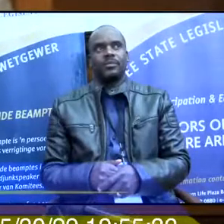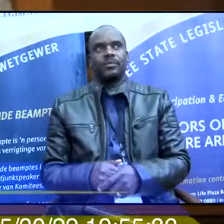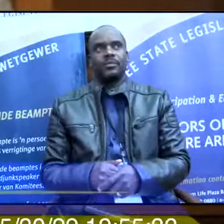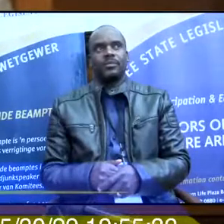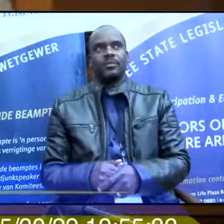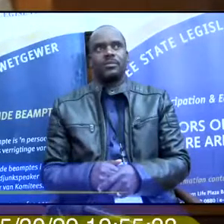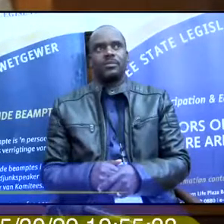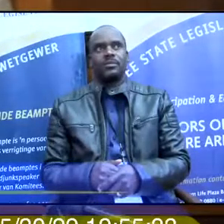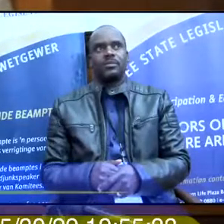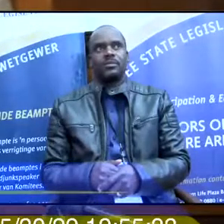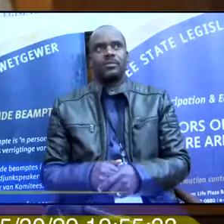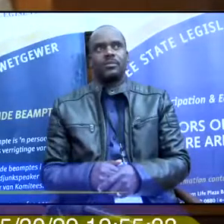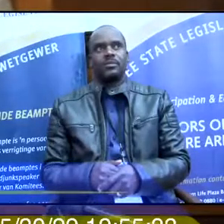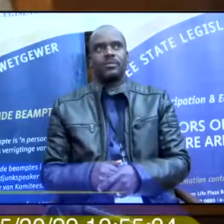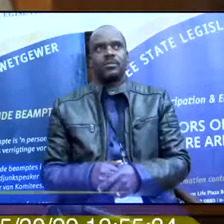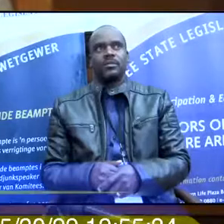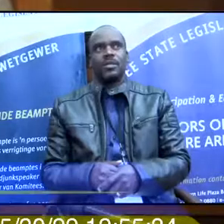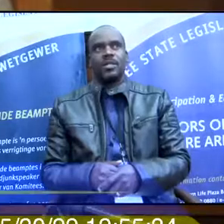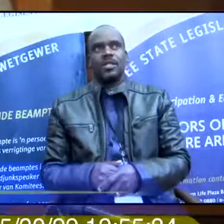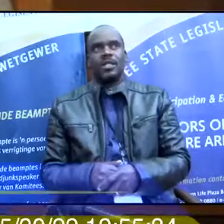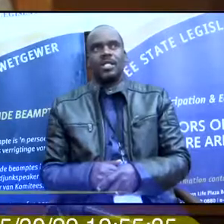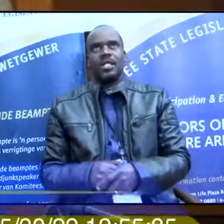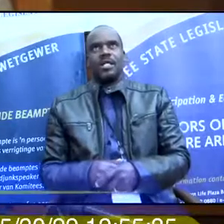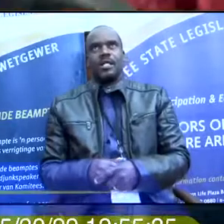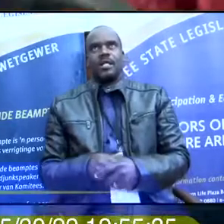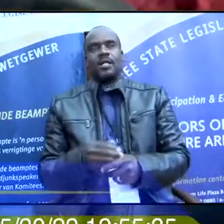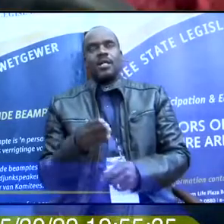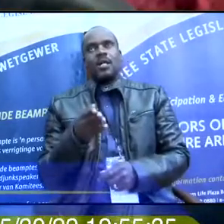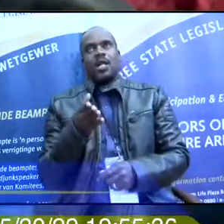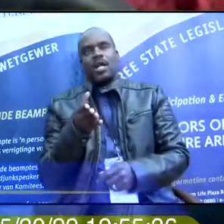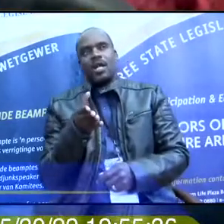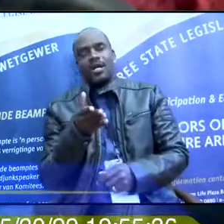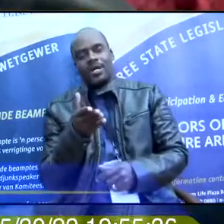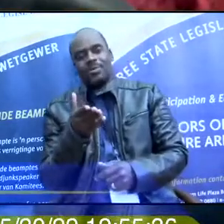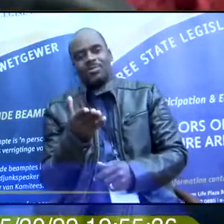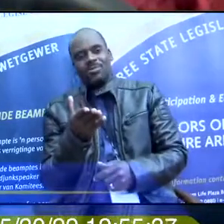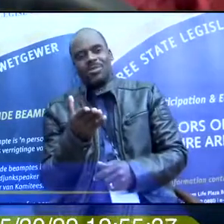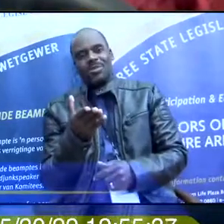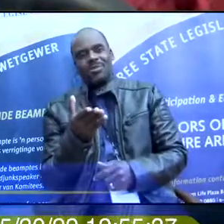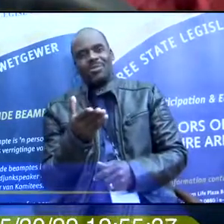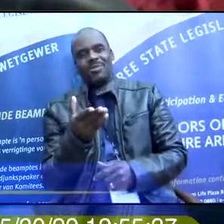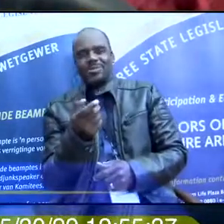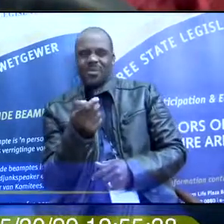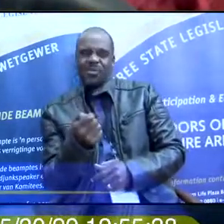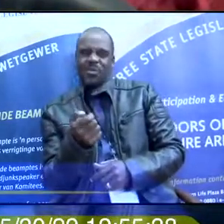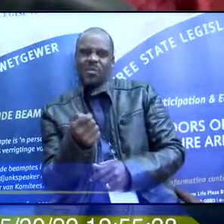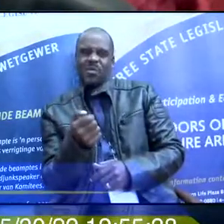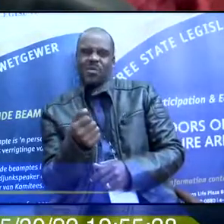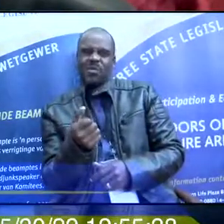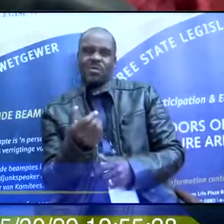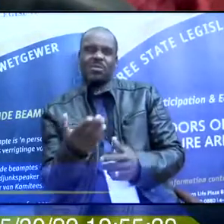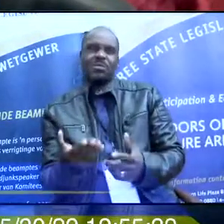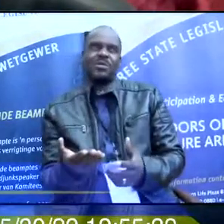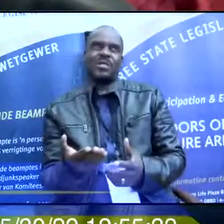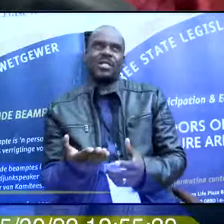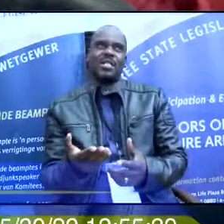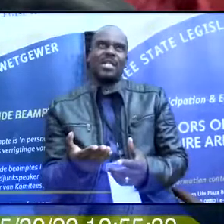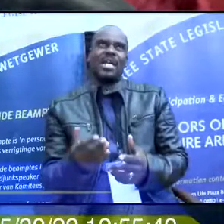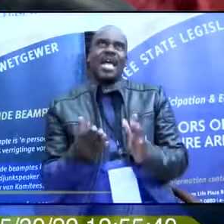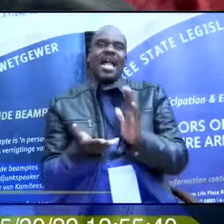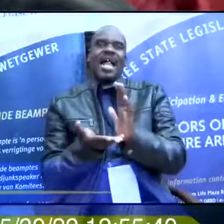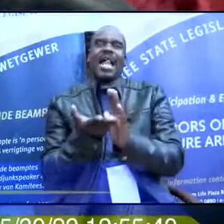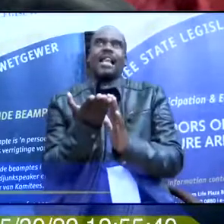this lack of agency in feeling of vacancies at management level the high rate